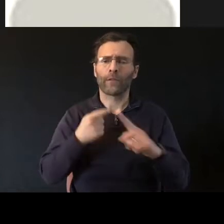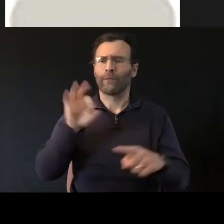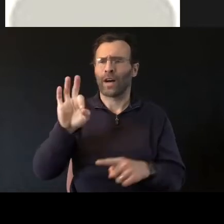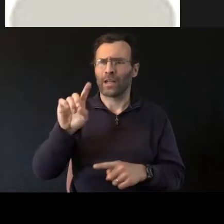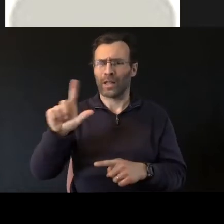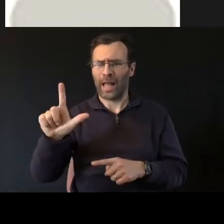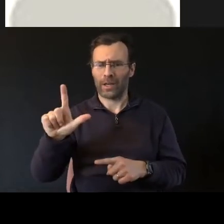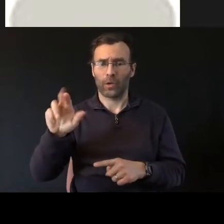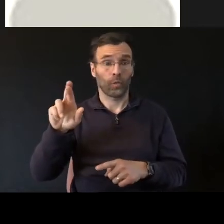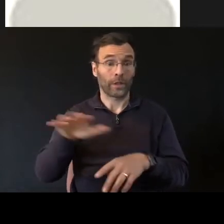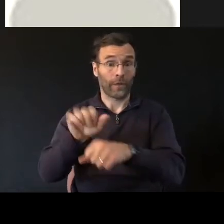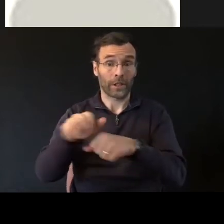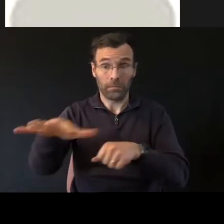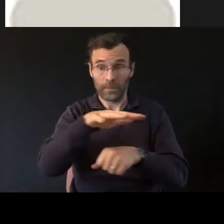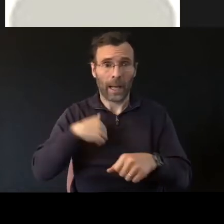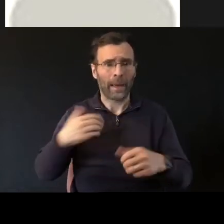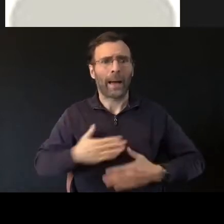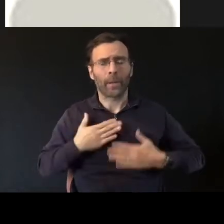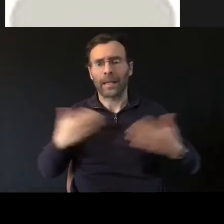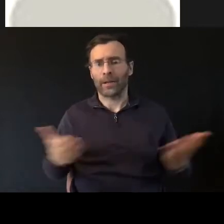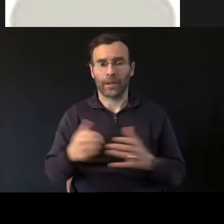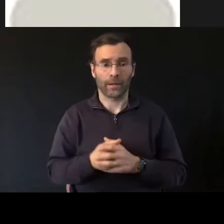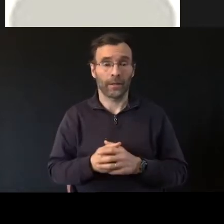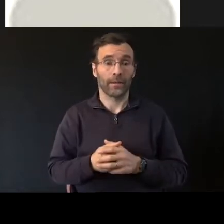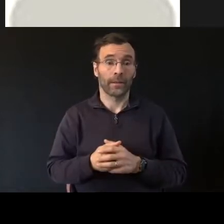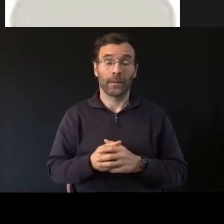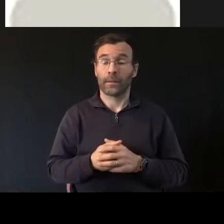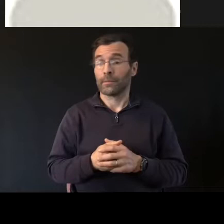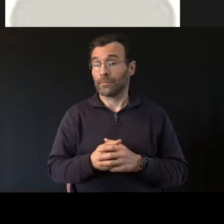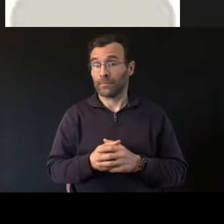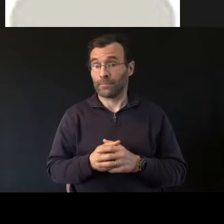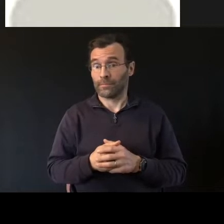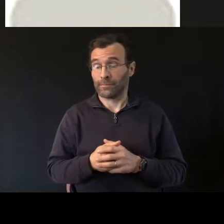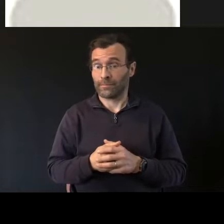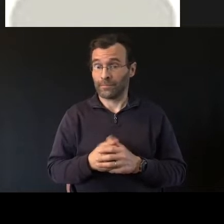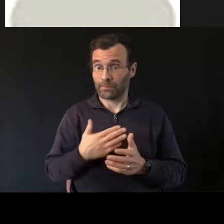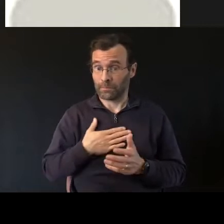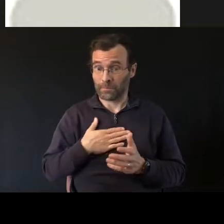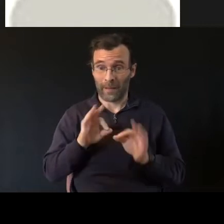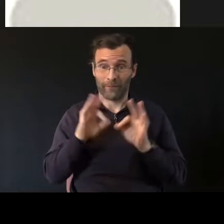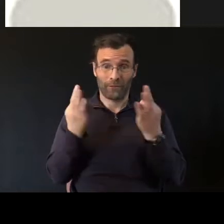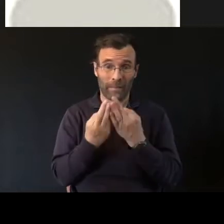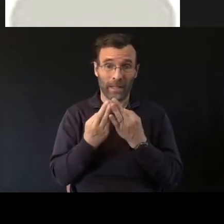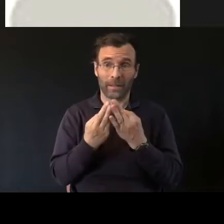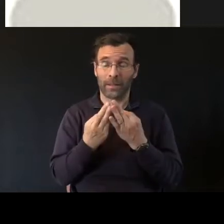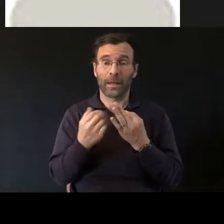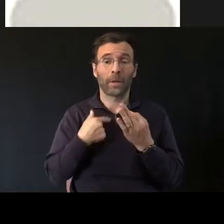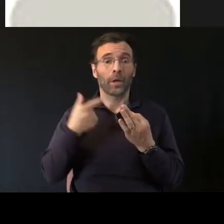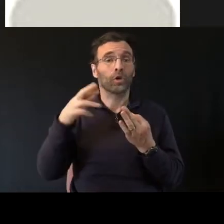here today. Having my family, I'm a